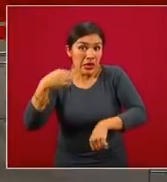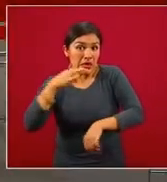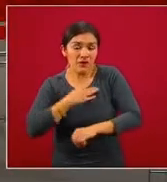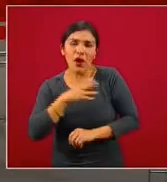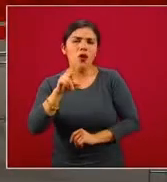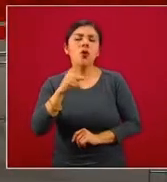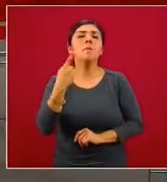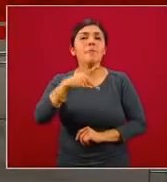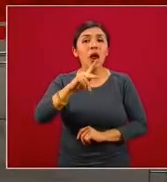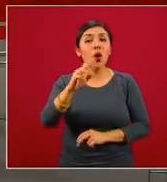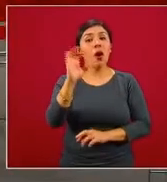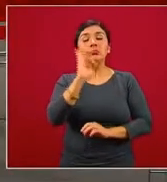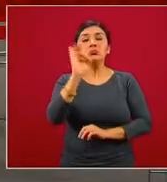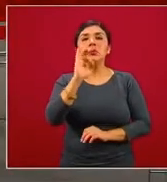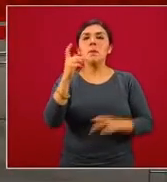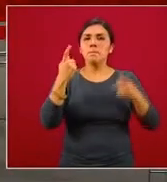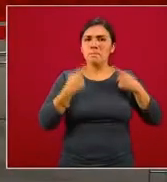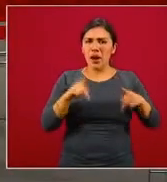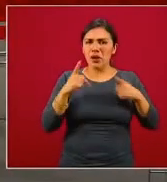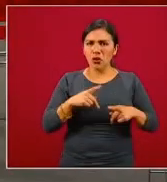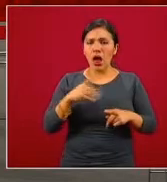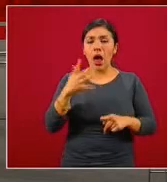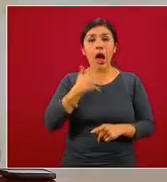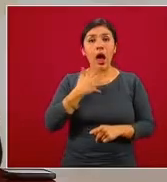the phenomenon of